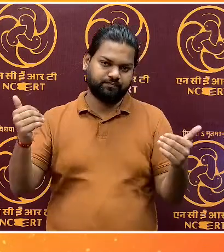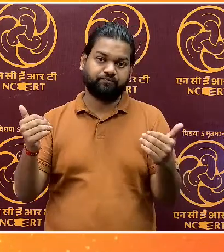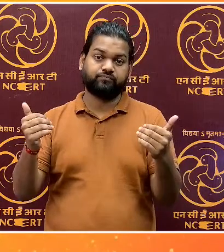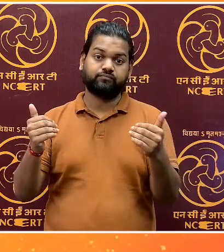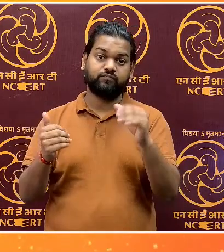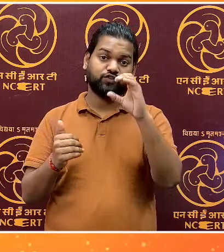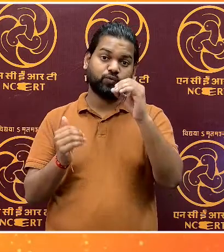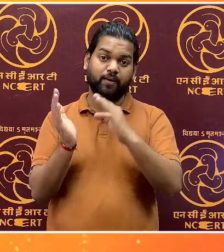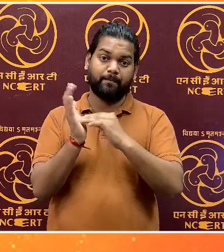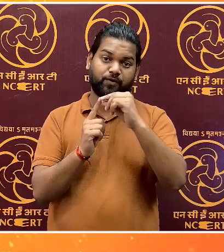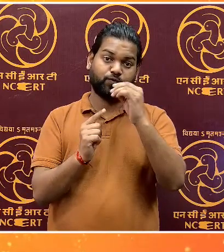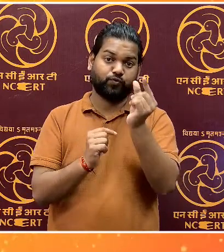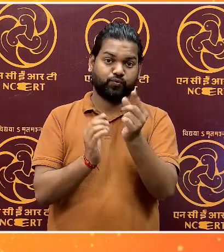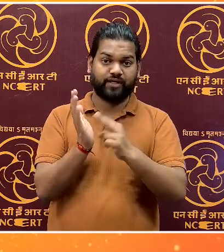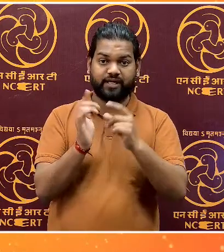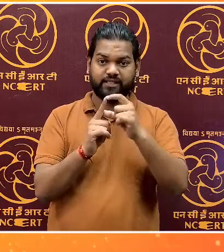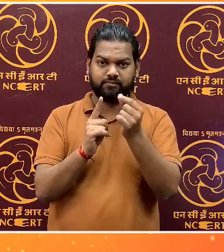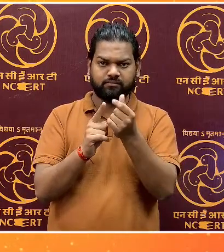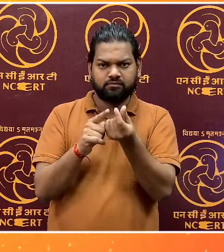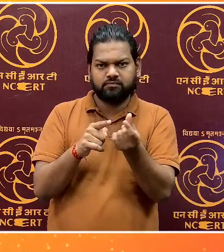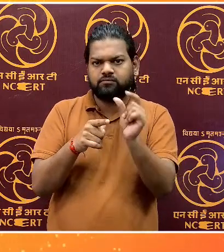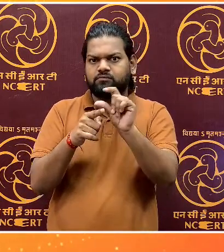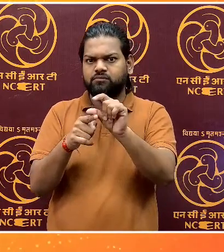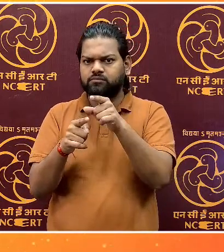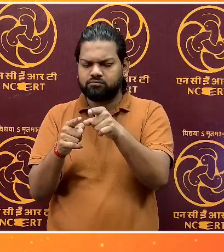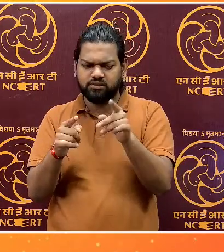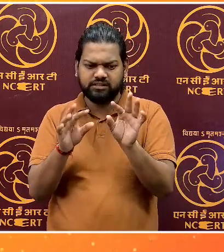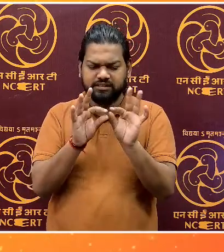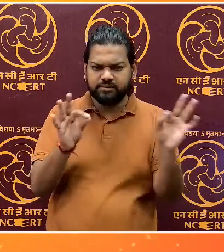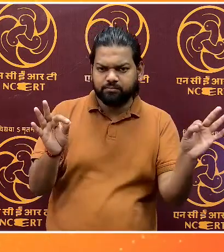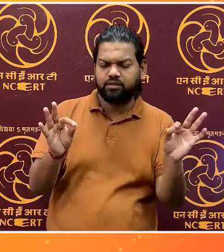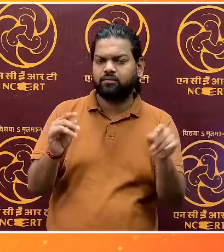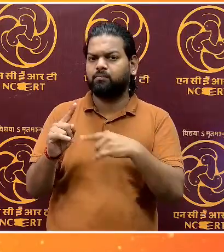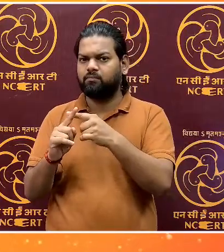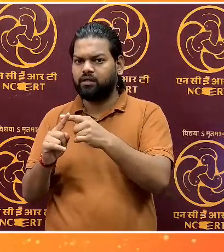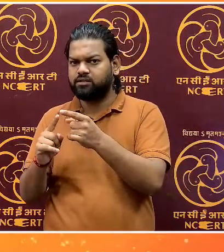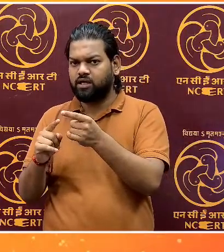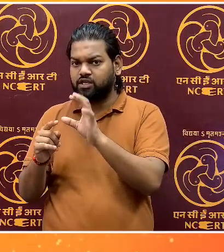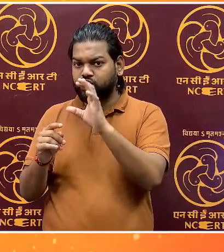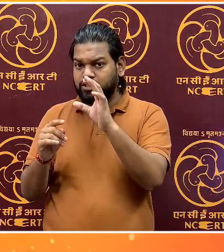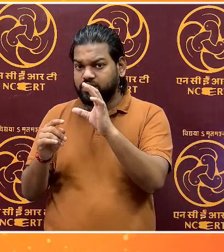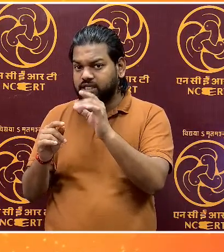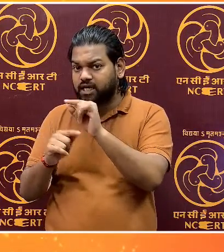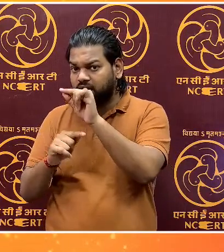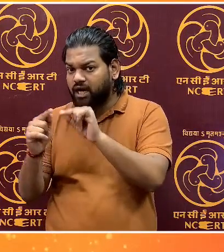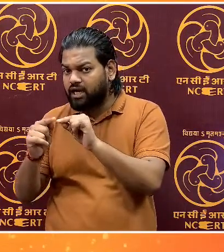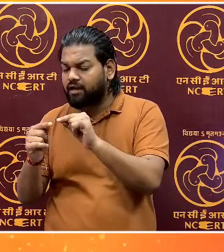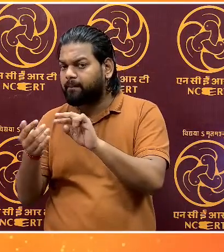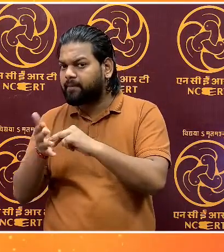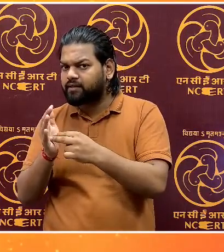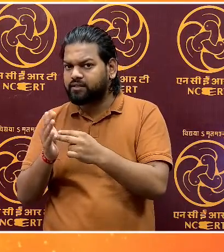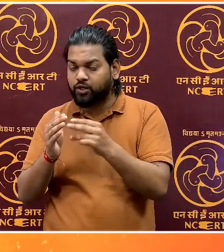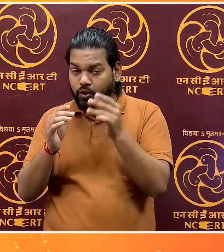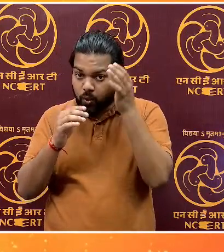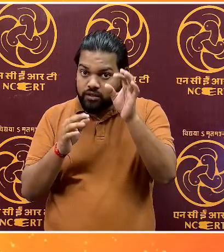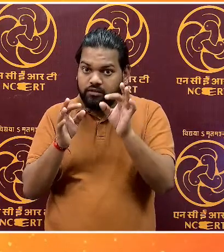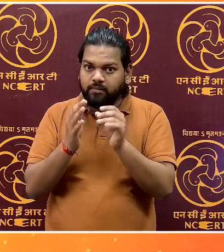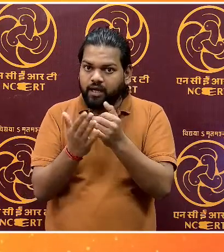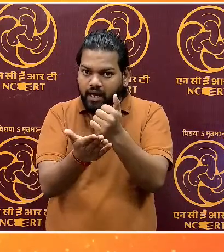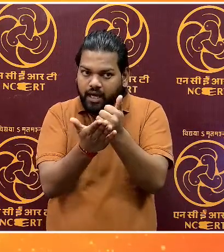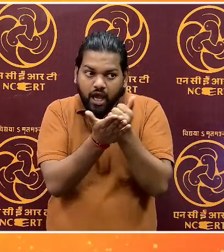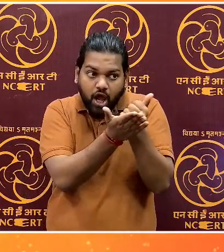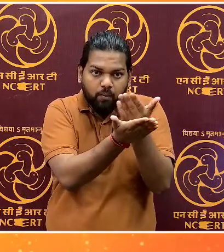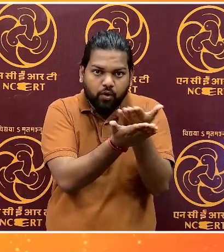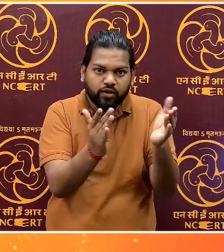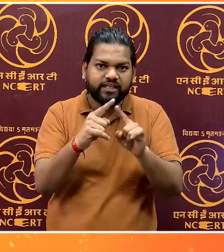compound interest. So why we are understanding this concept of simple and compound interest is because these concepts will help you to understand